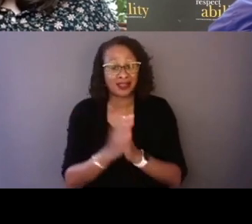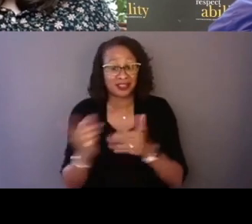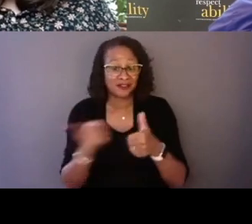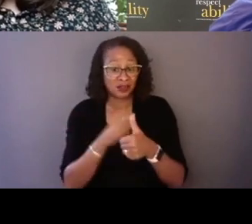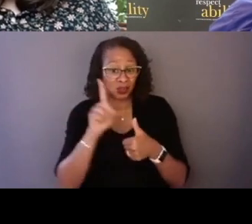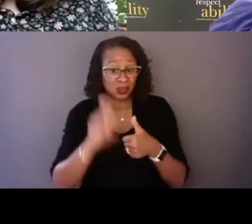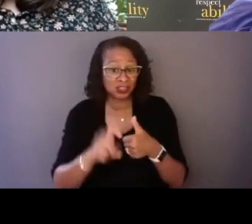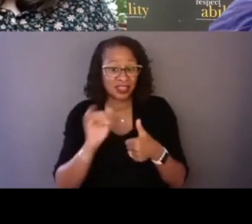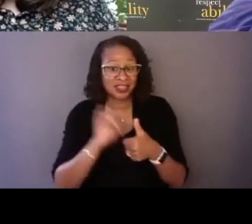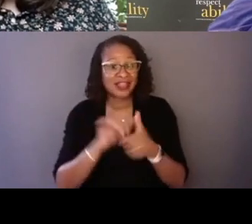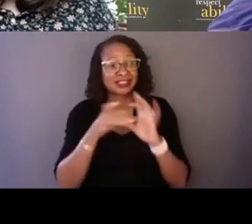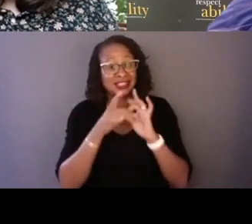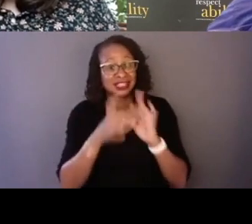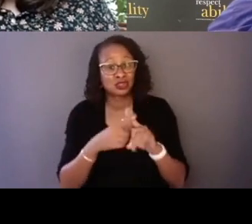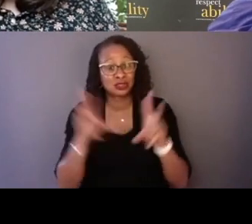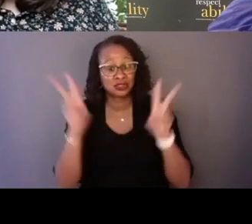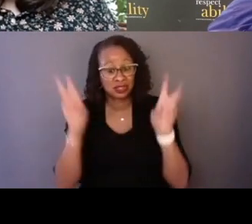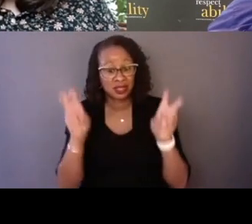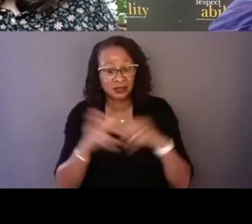is,